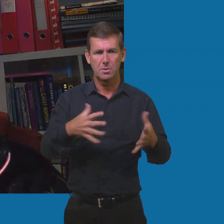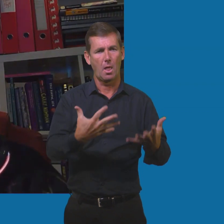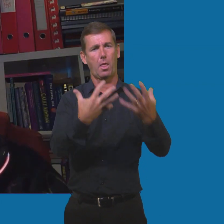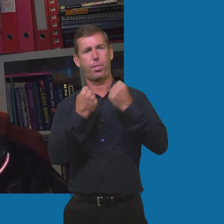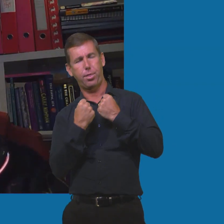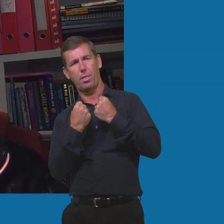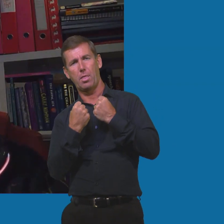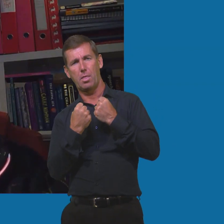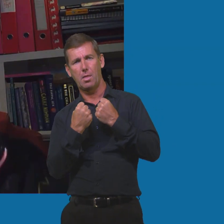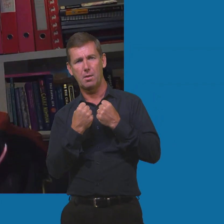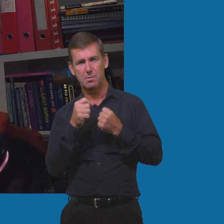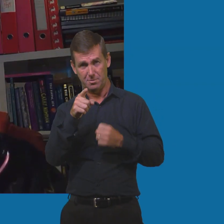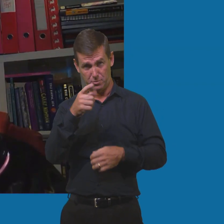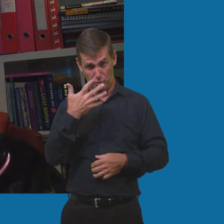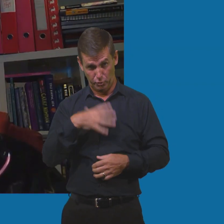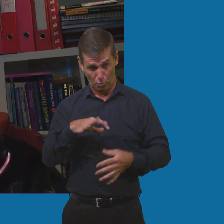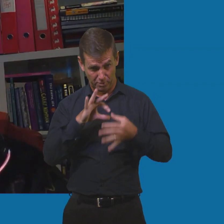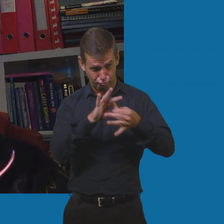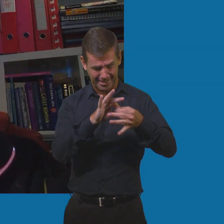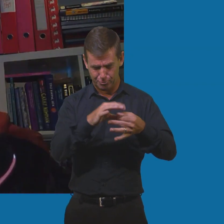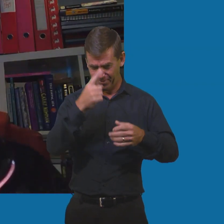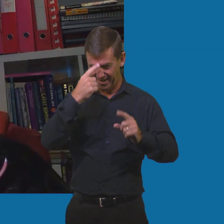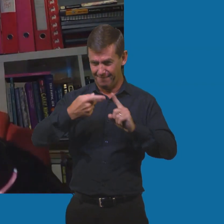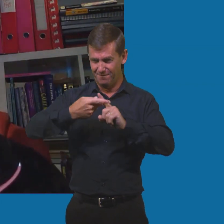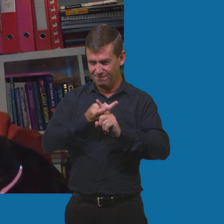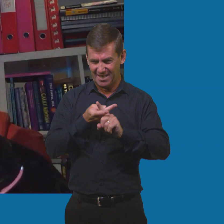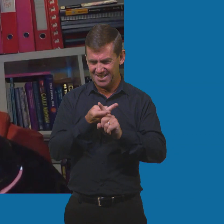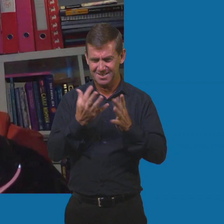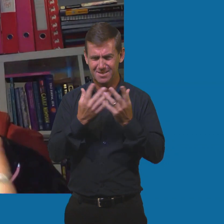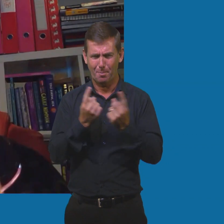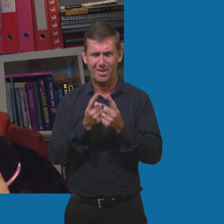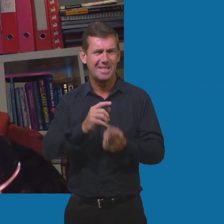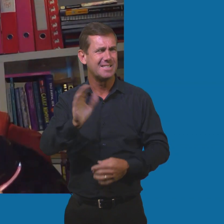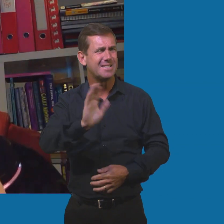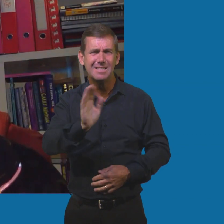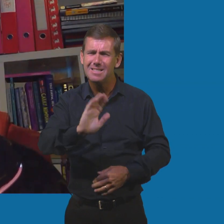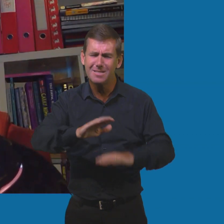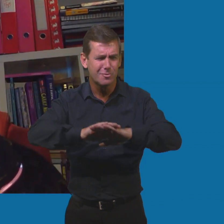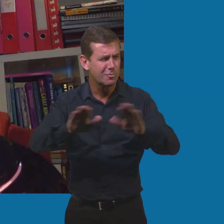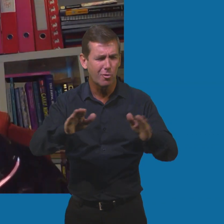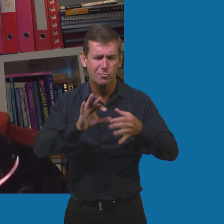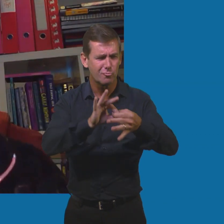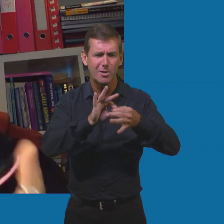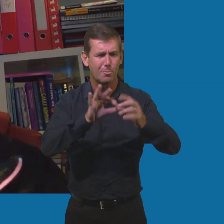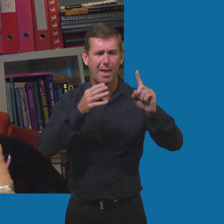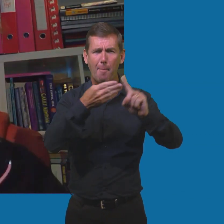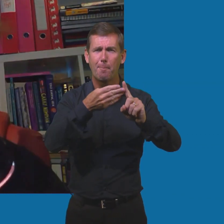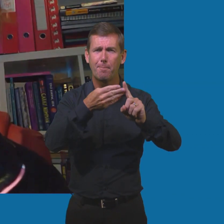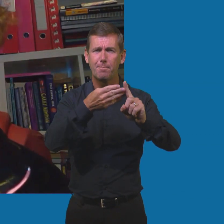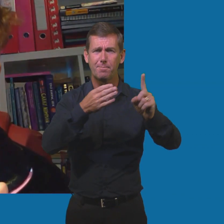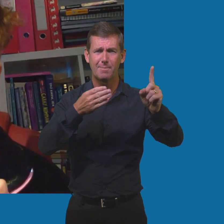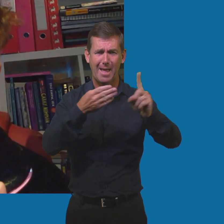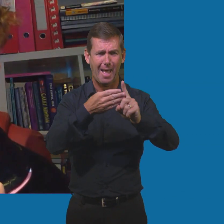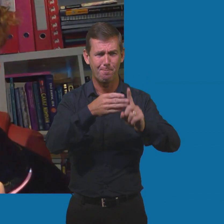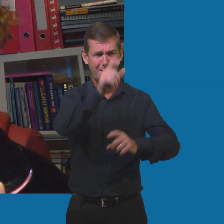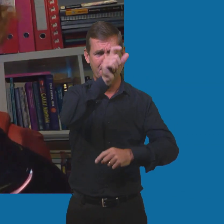looking for a relationship to kind of fix something, you probably shouldn't be going into a relationship at that point, because you shouldn't be relying on